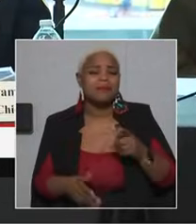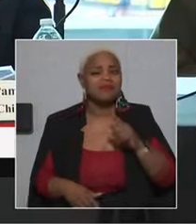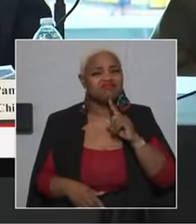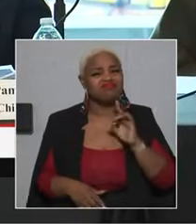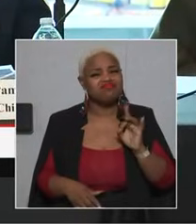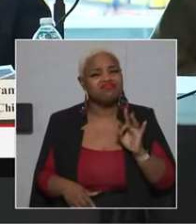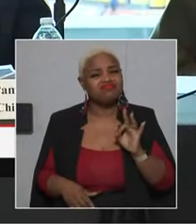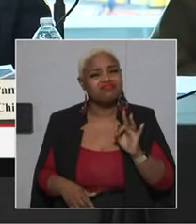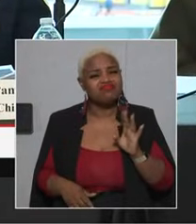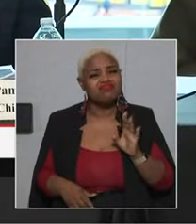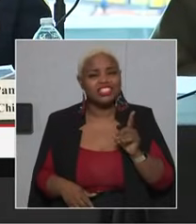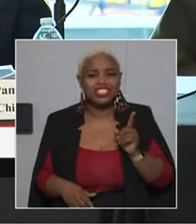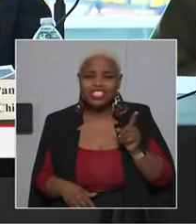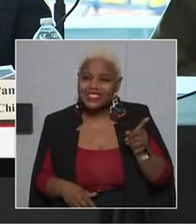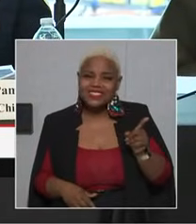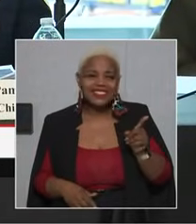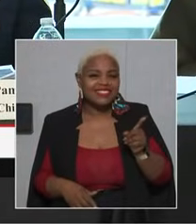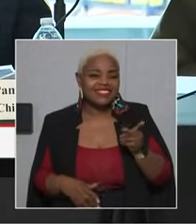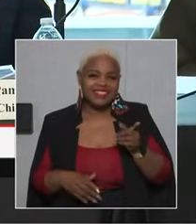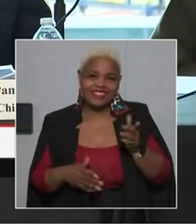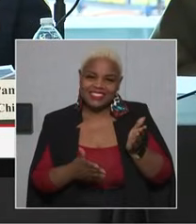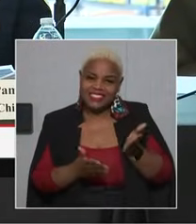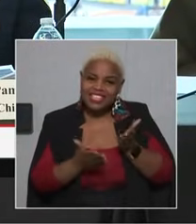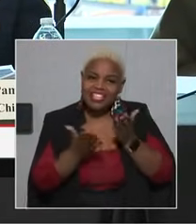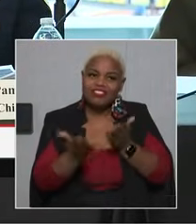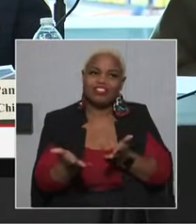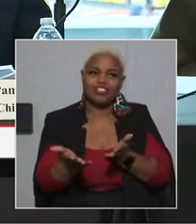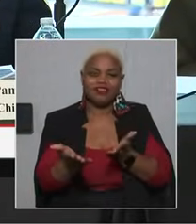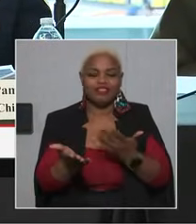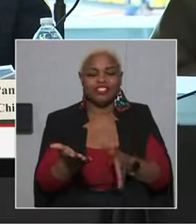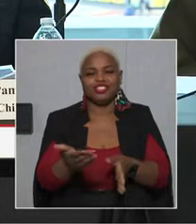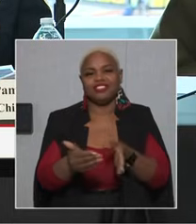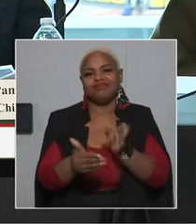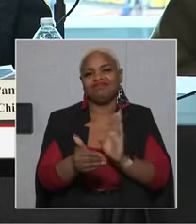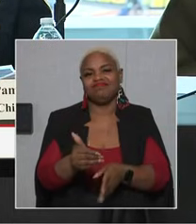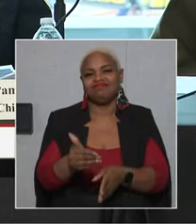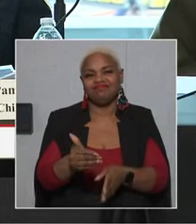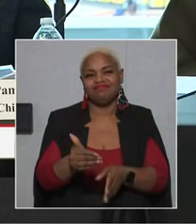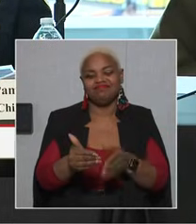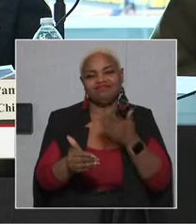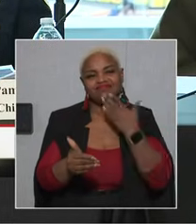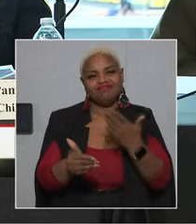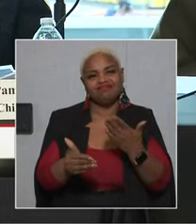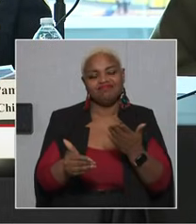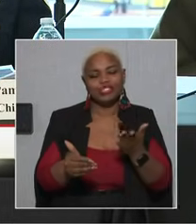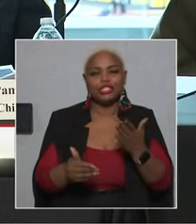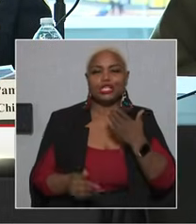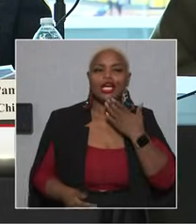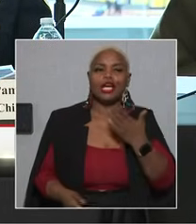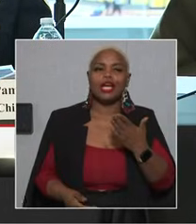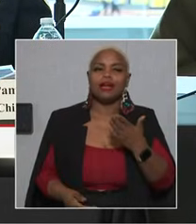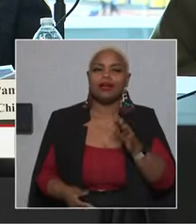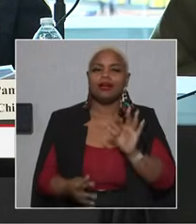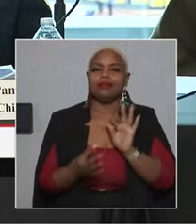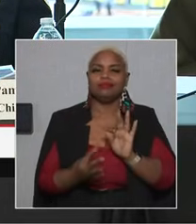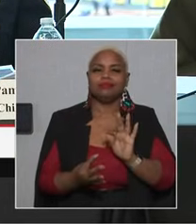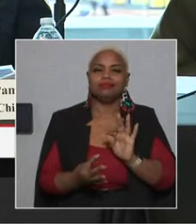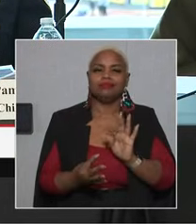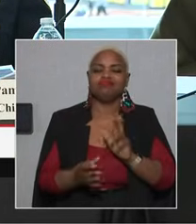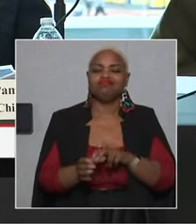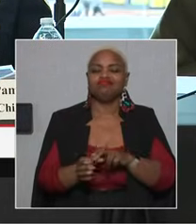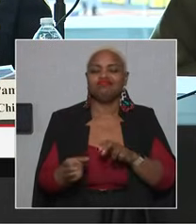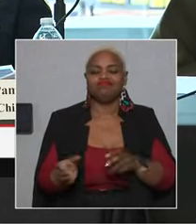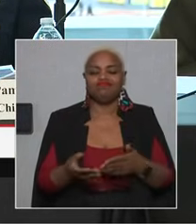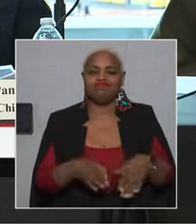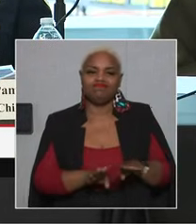is leaving in good shape. And not only that, to make sure the department has the tools that it needs